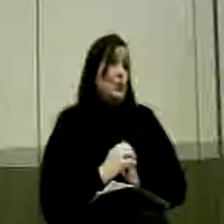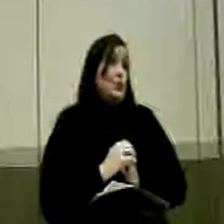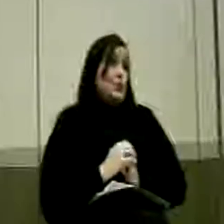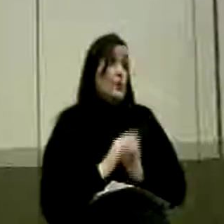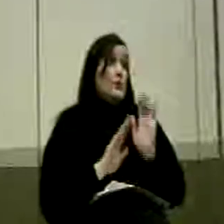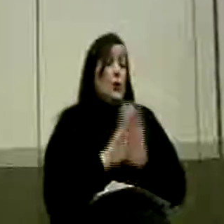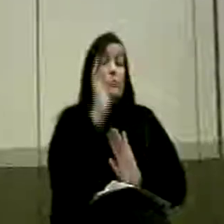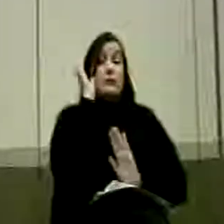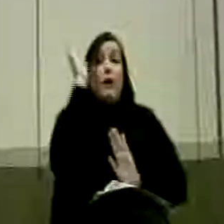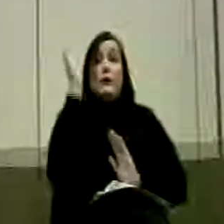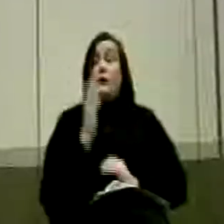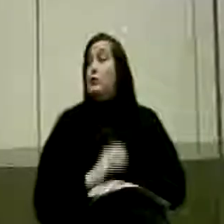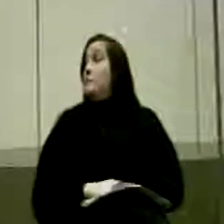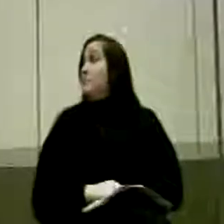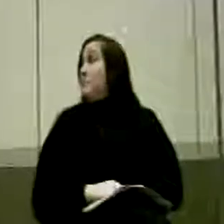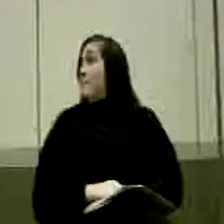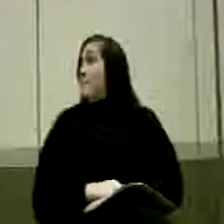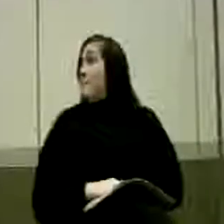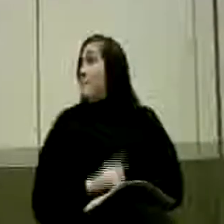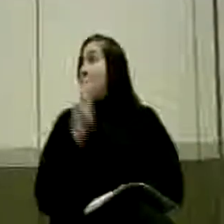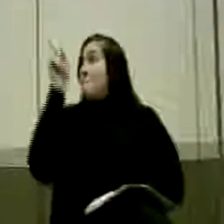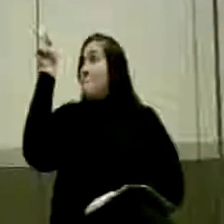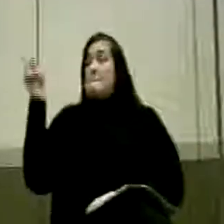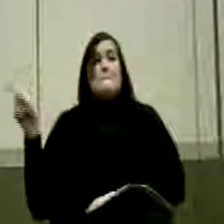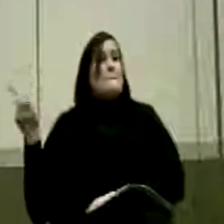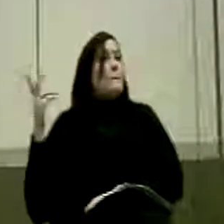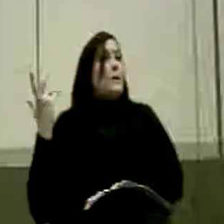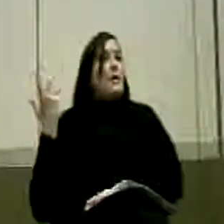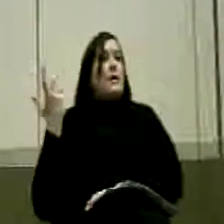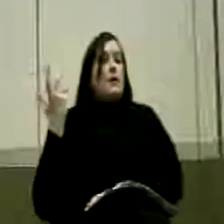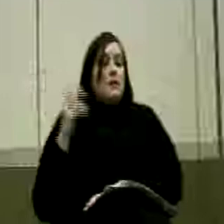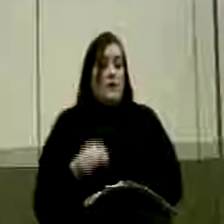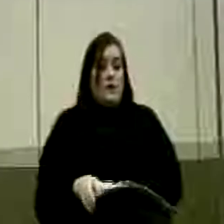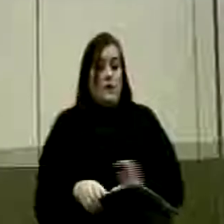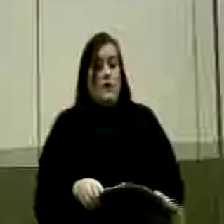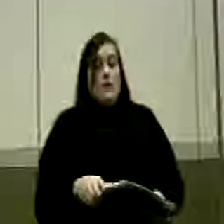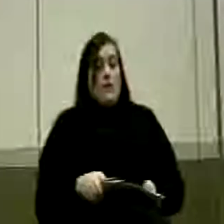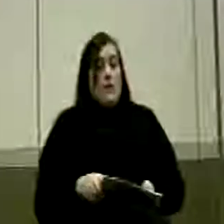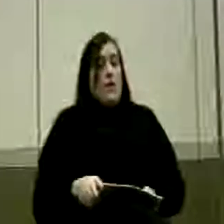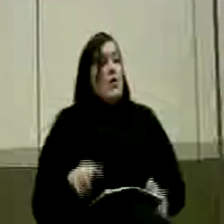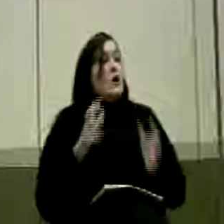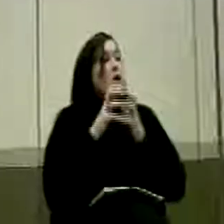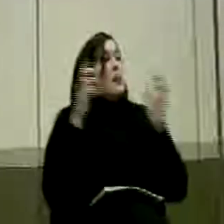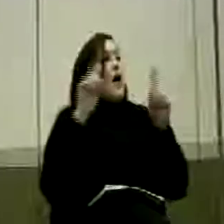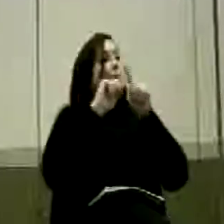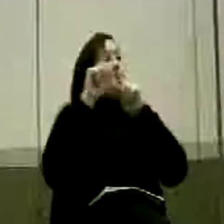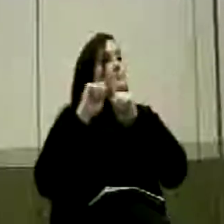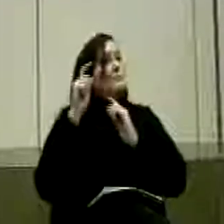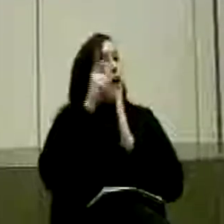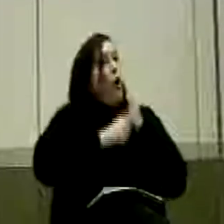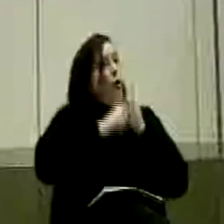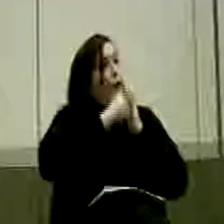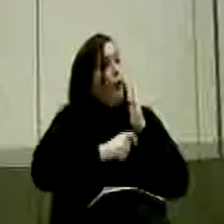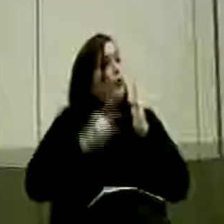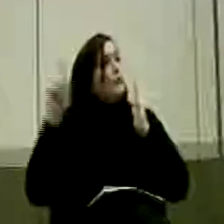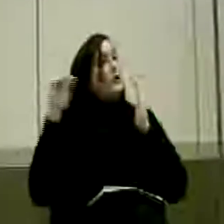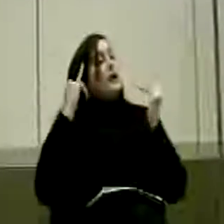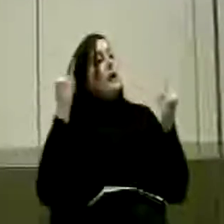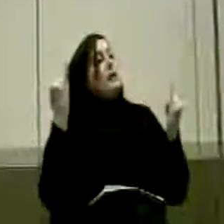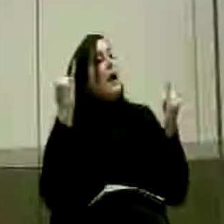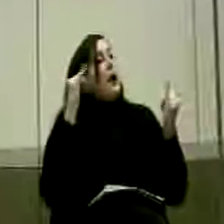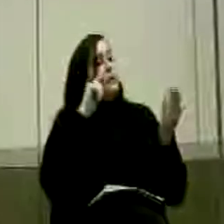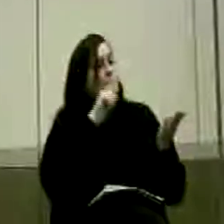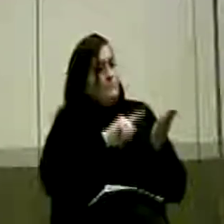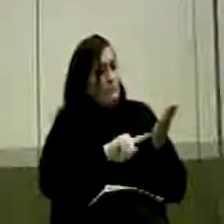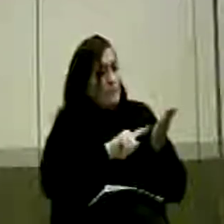okay? So this, there's lots of different articles on here, and now, I mean, they're exploring, you know,